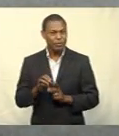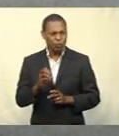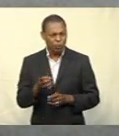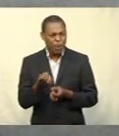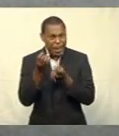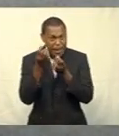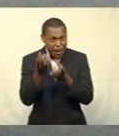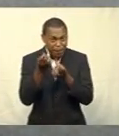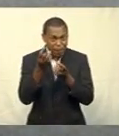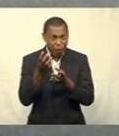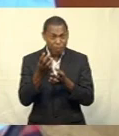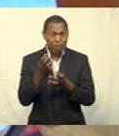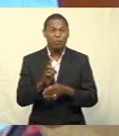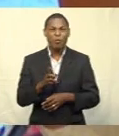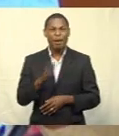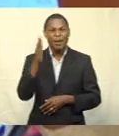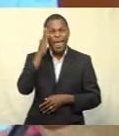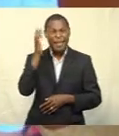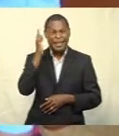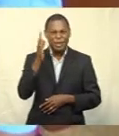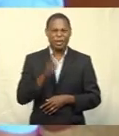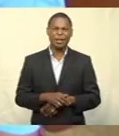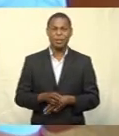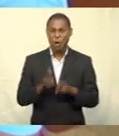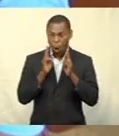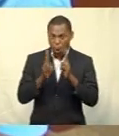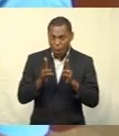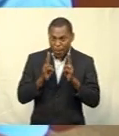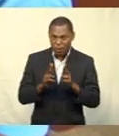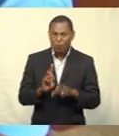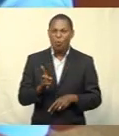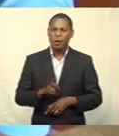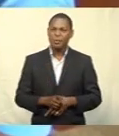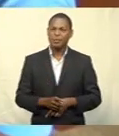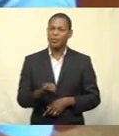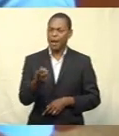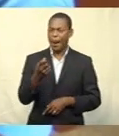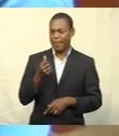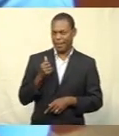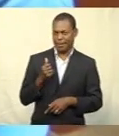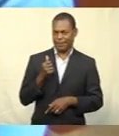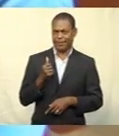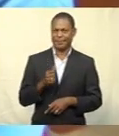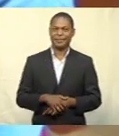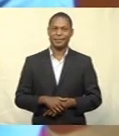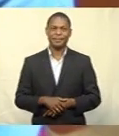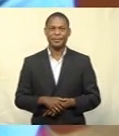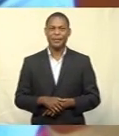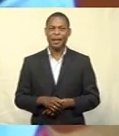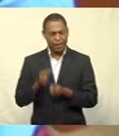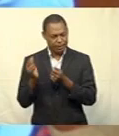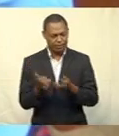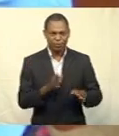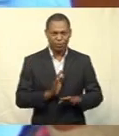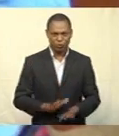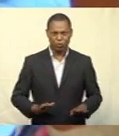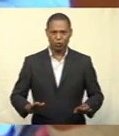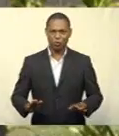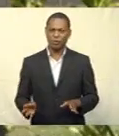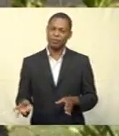soon as things normalize and they're able to get their employment back, they will be back in school and the students will rejoin the